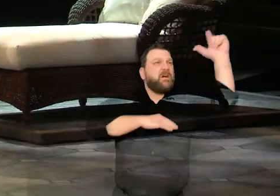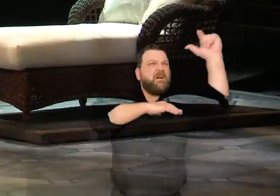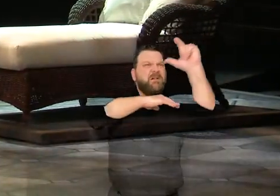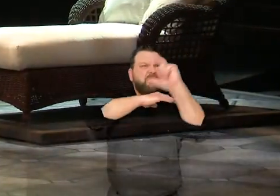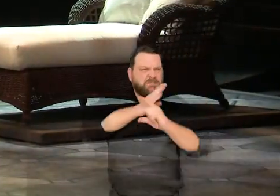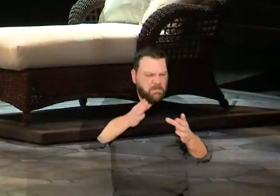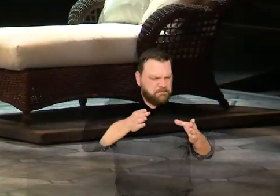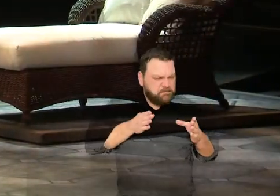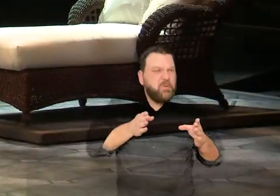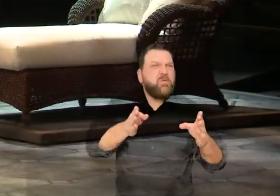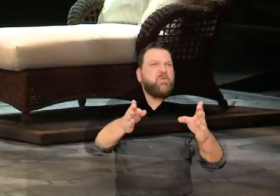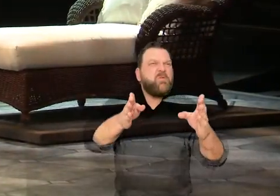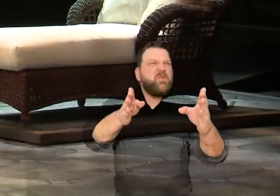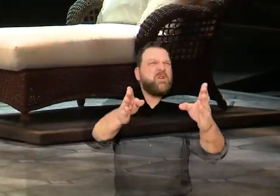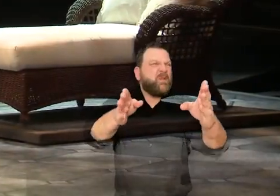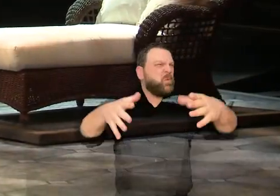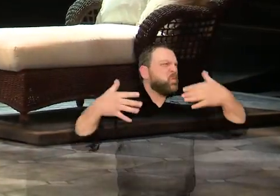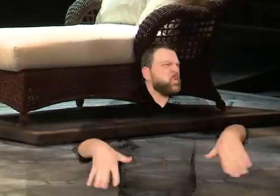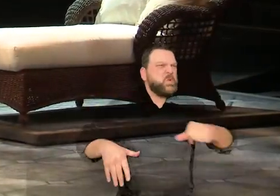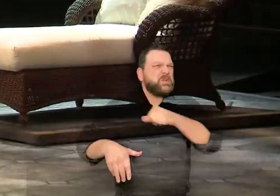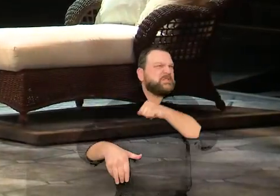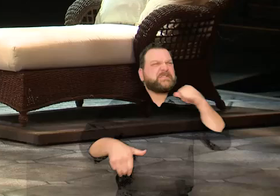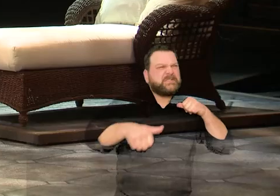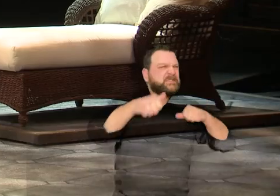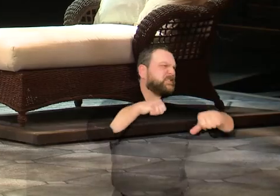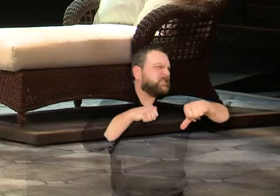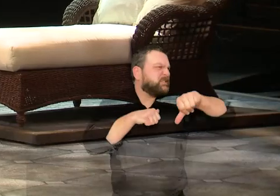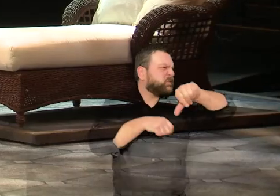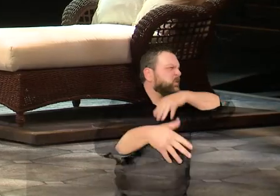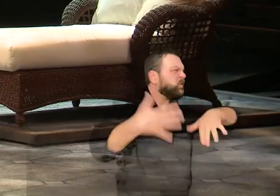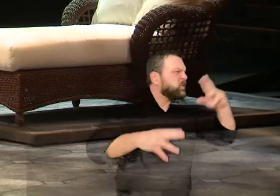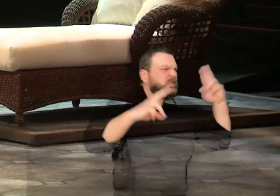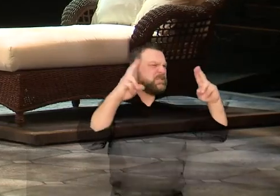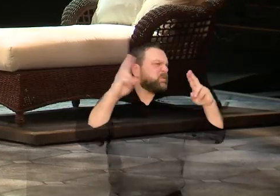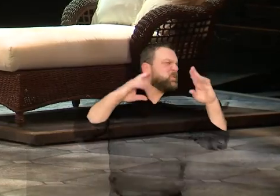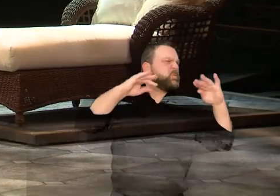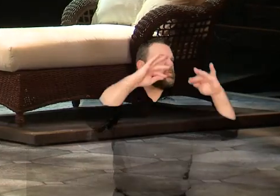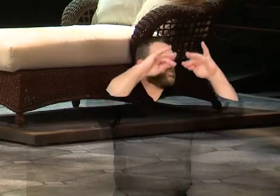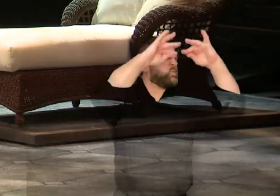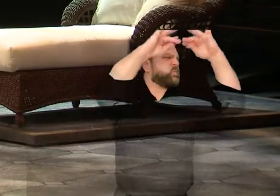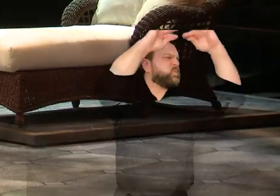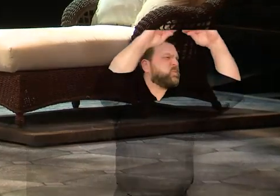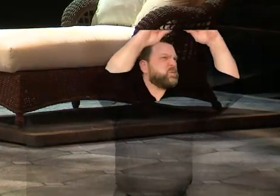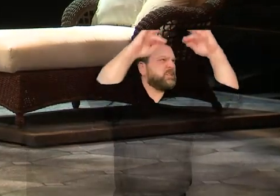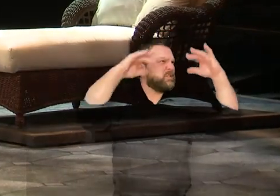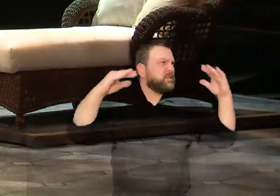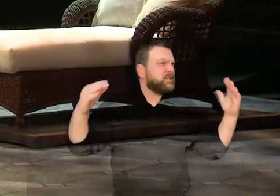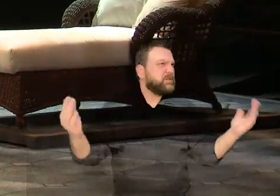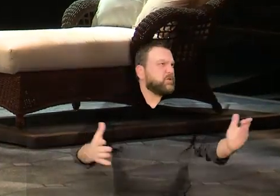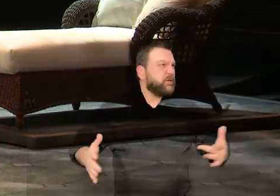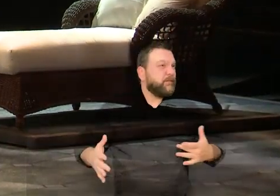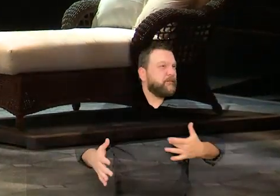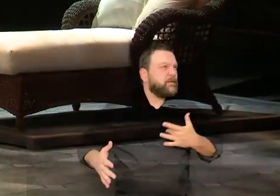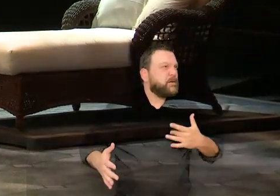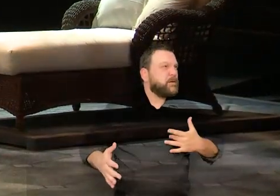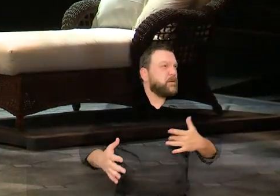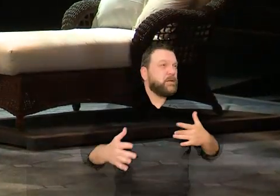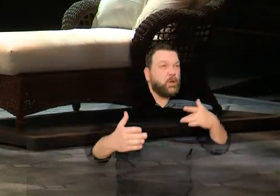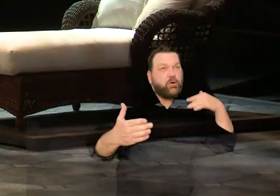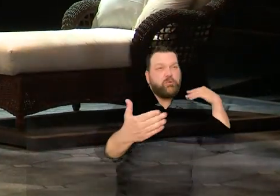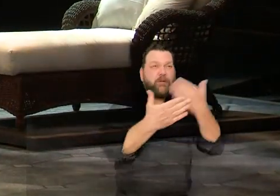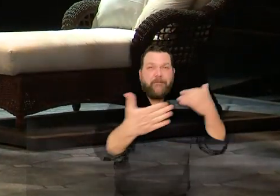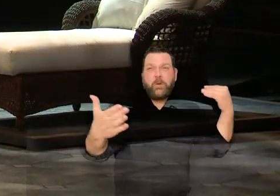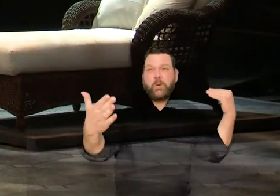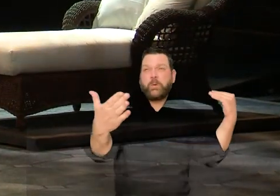Everyone's forgotten where they started. Here on Sunset Boulevard.